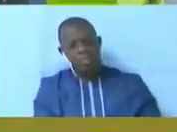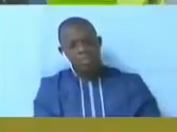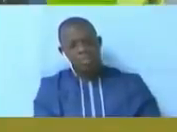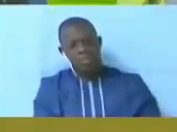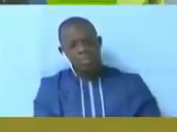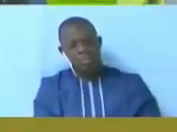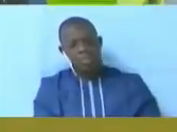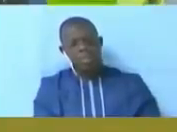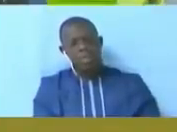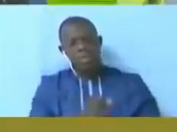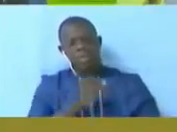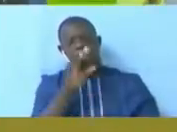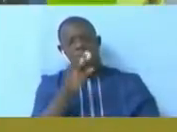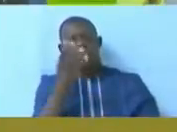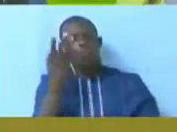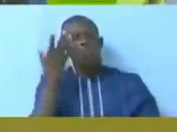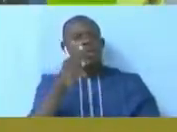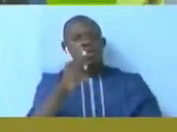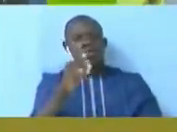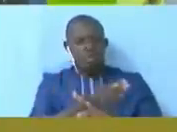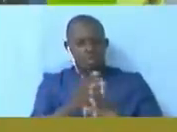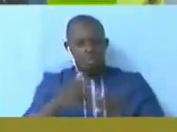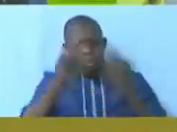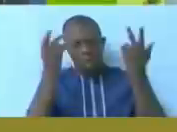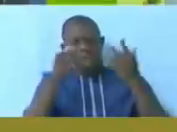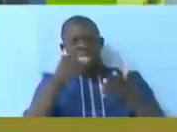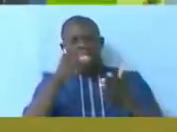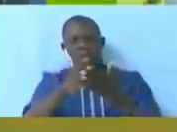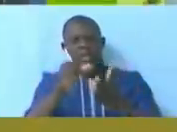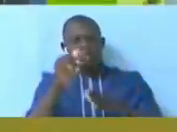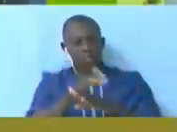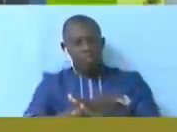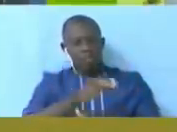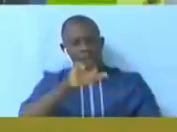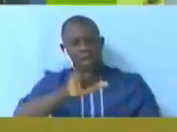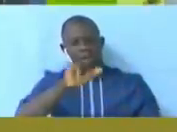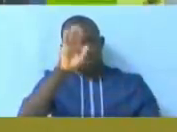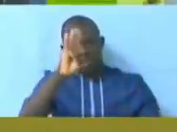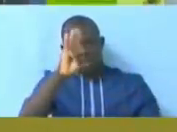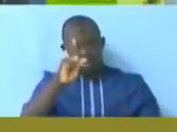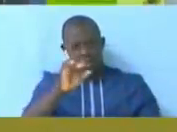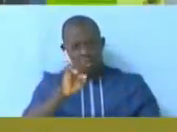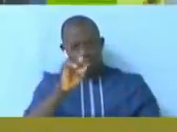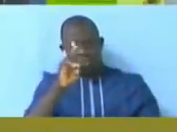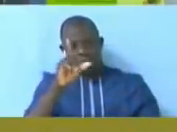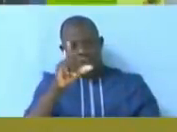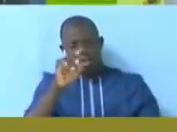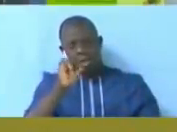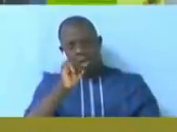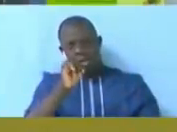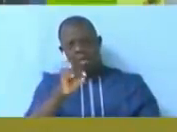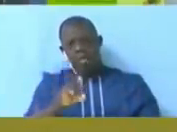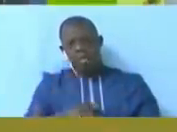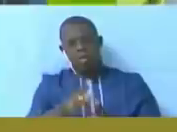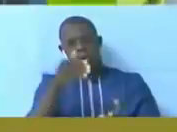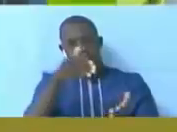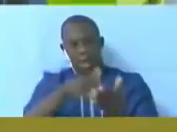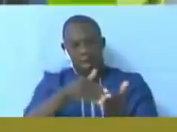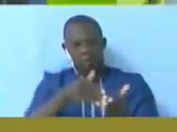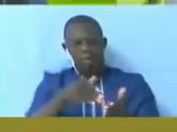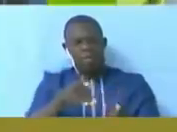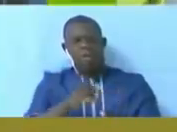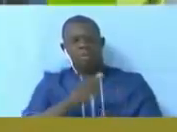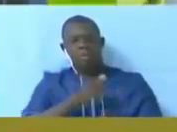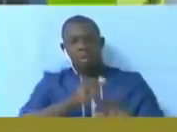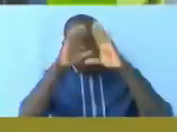that letter. Akonye kabri yo ki letter onying kabri ya janjang. Abdoulaye came to my office. Abdoulaye na tan na officer. He was fuming with